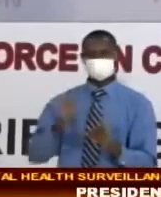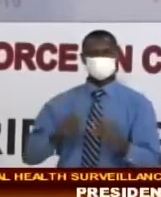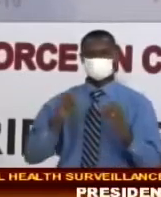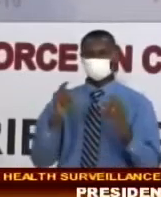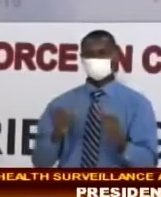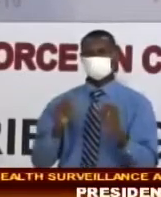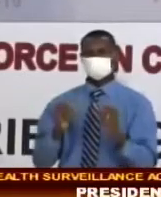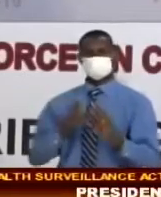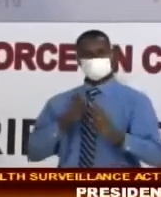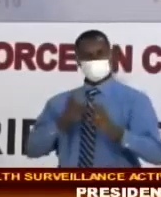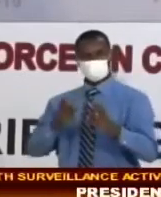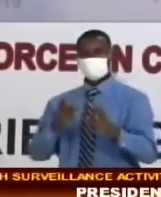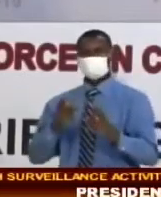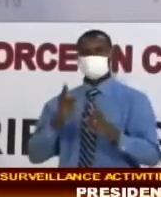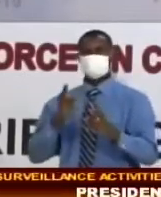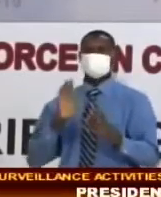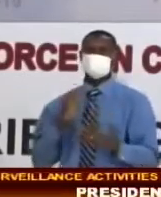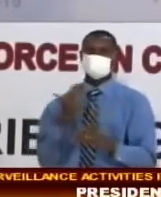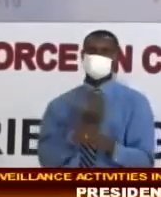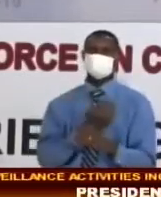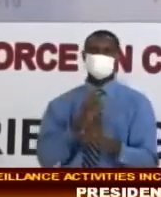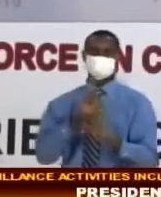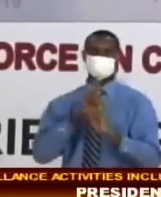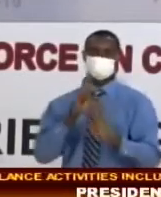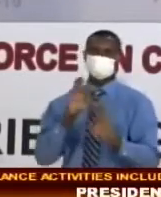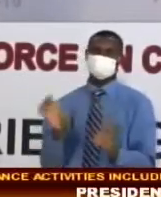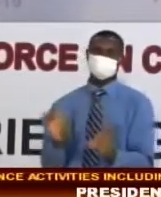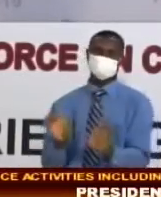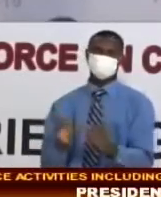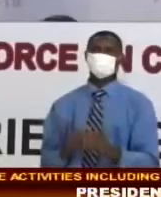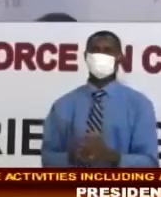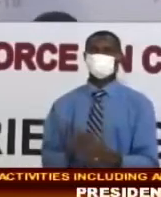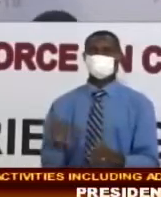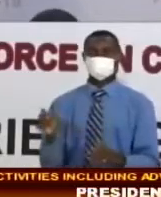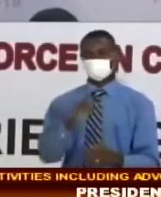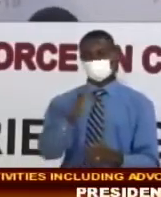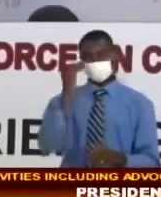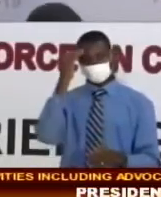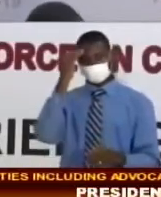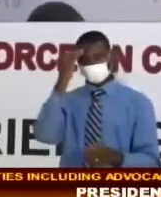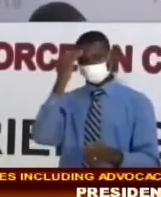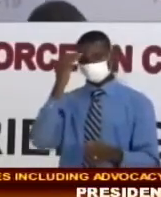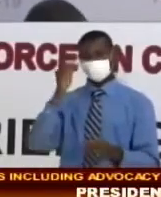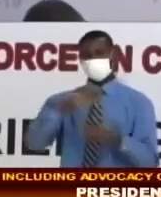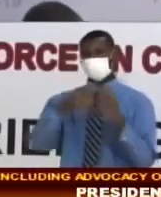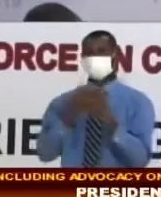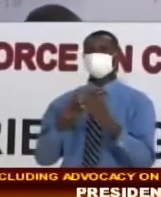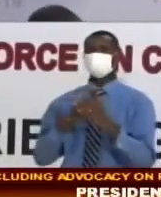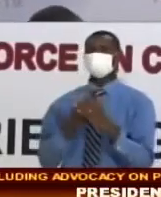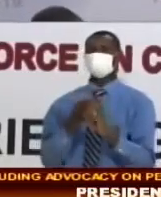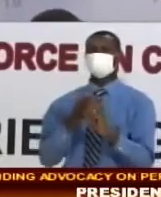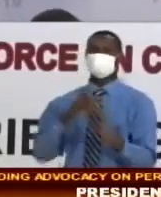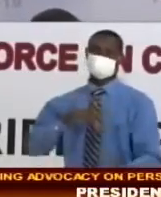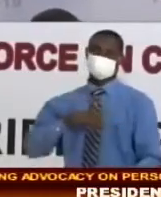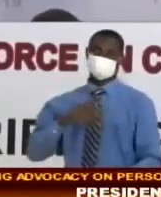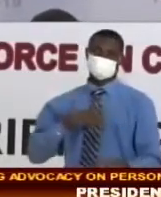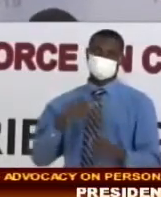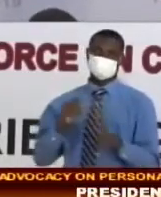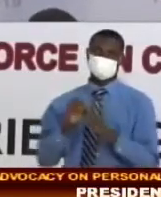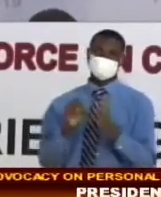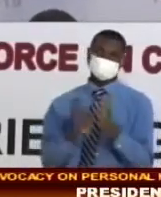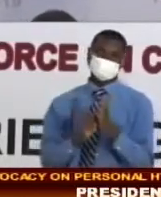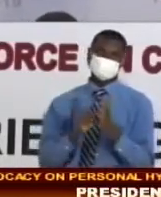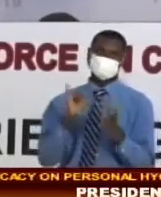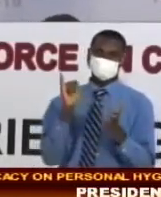activities. We know the whole thing started from Lagos which used to be